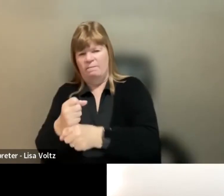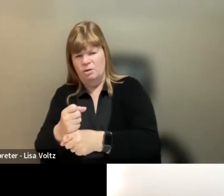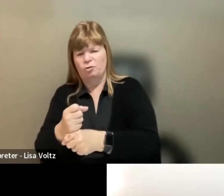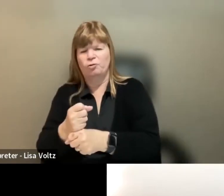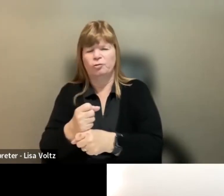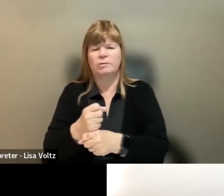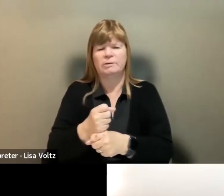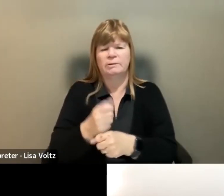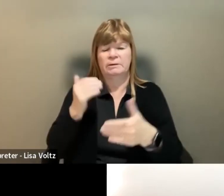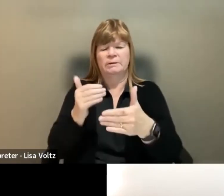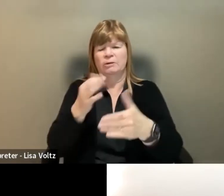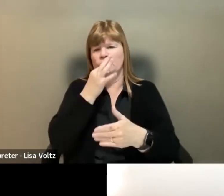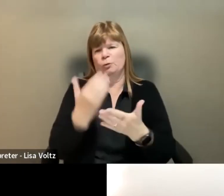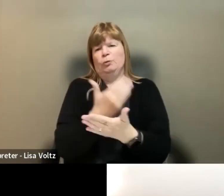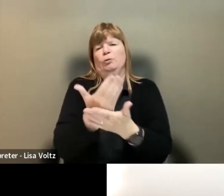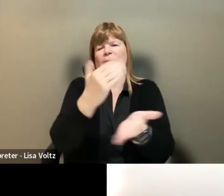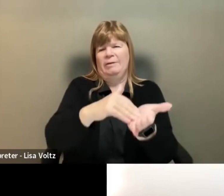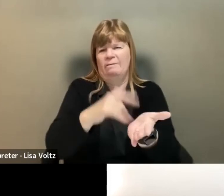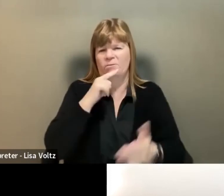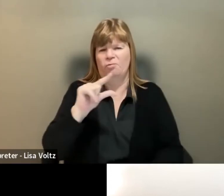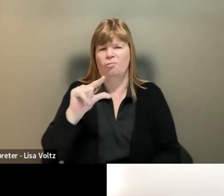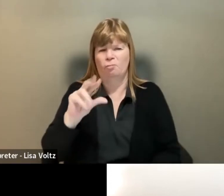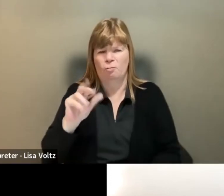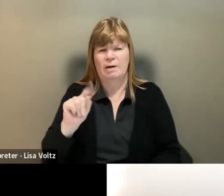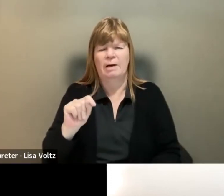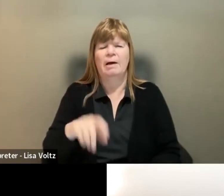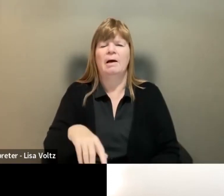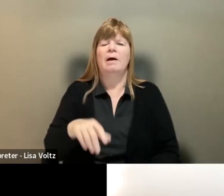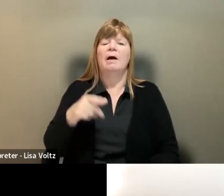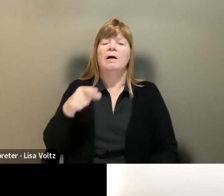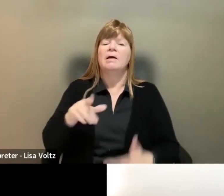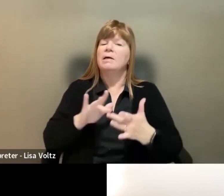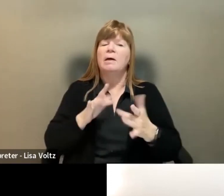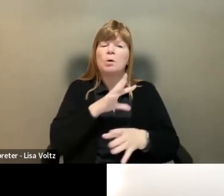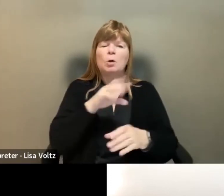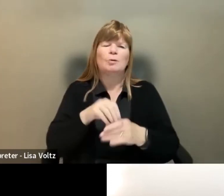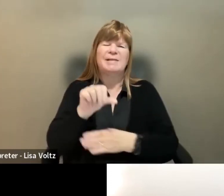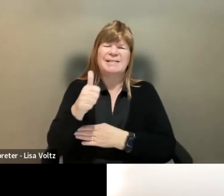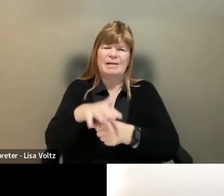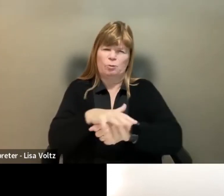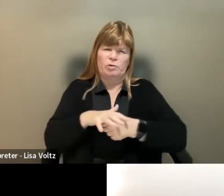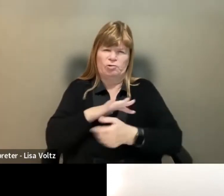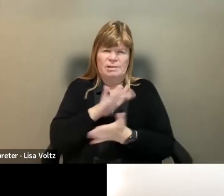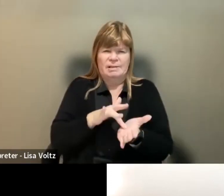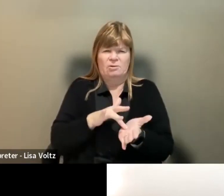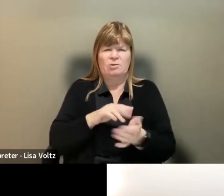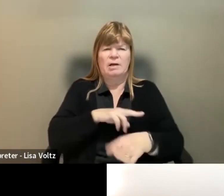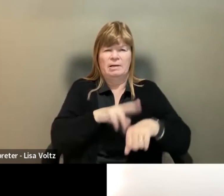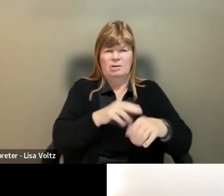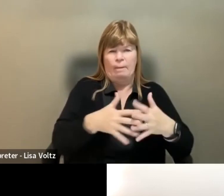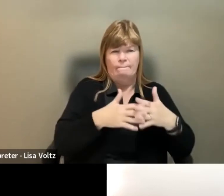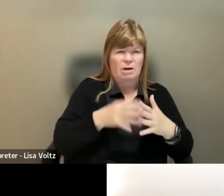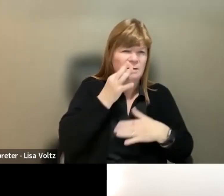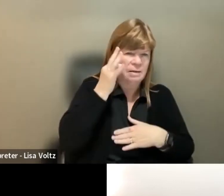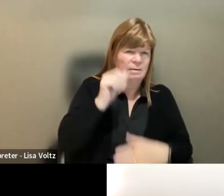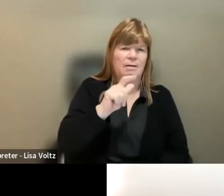for renewal here in the next year. The MHTTC network includes 10 regional centers, a National American Indian and